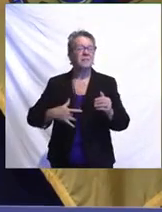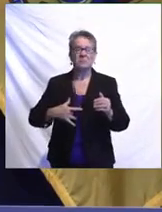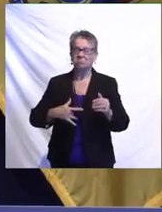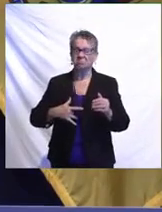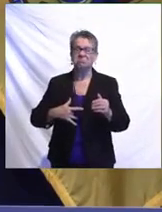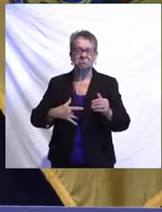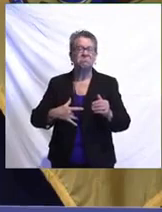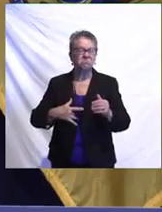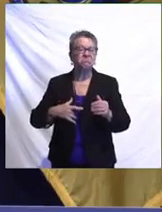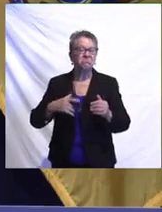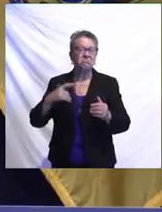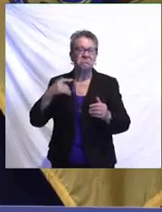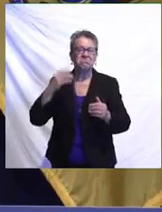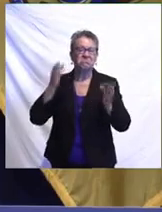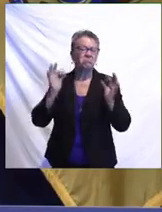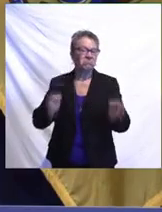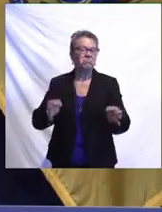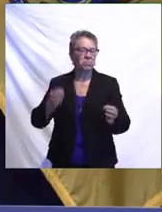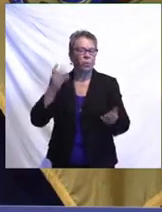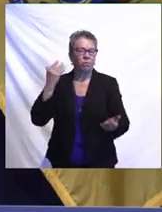us or how Delta